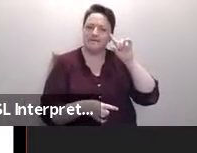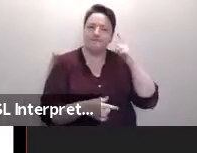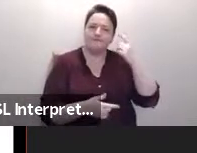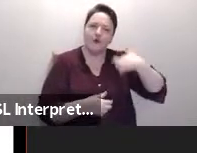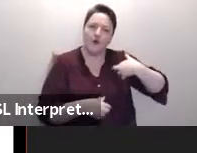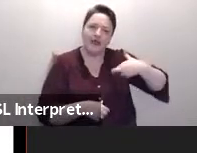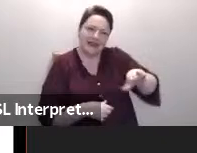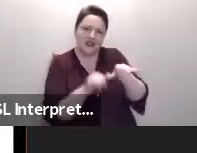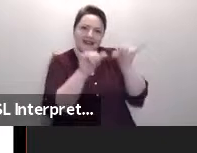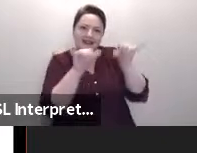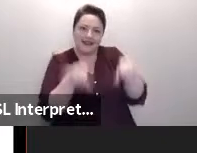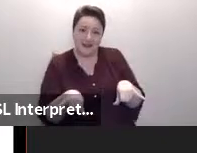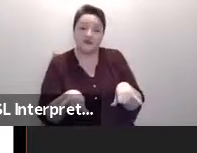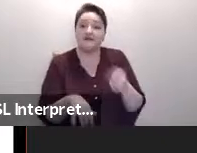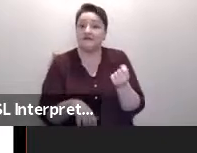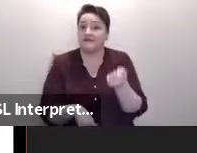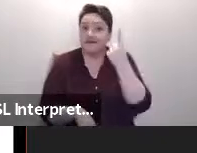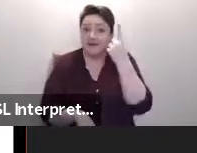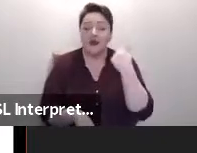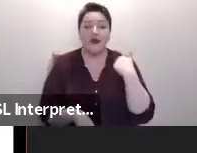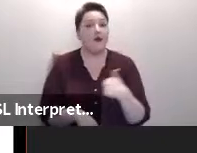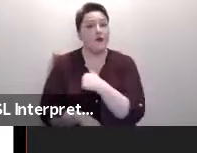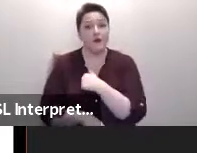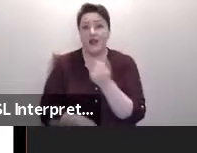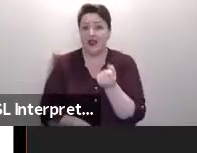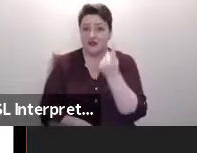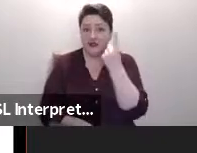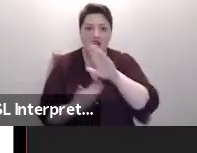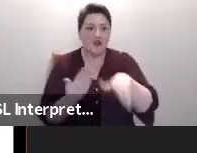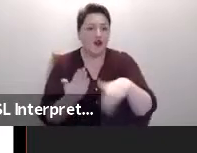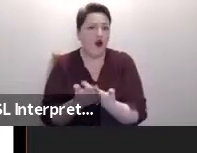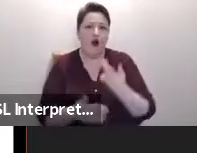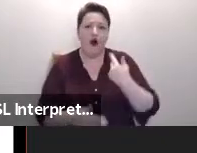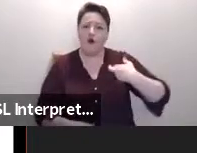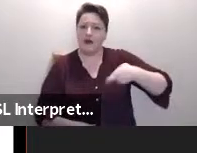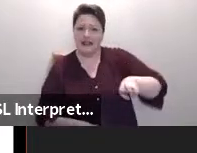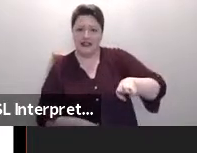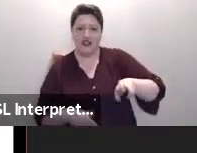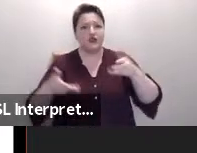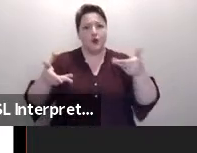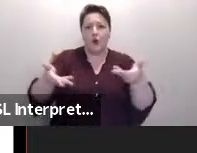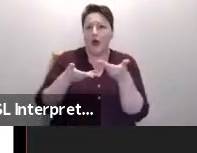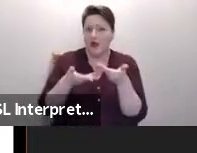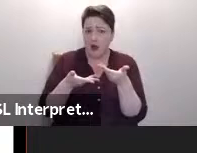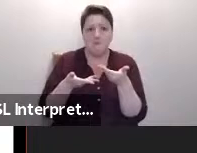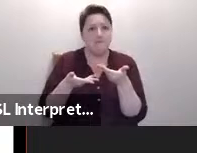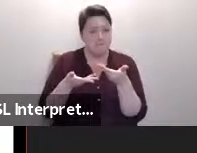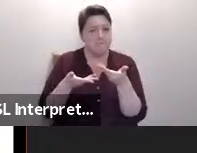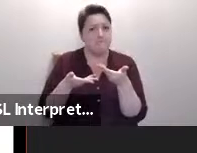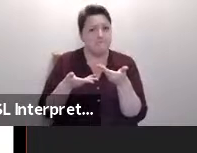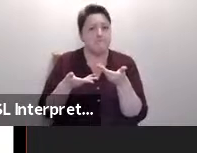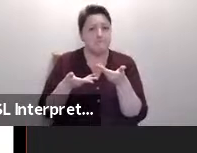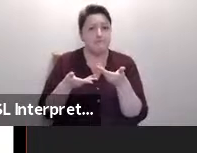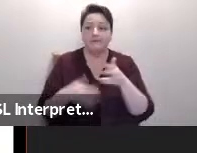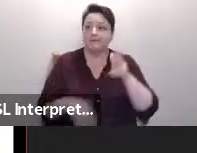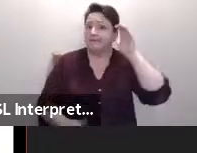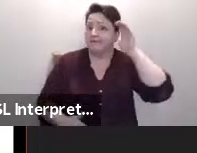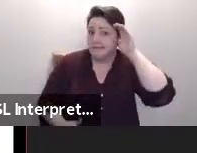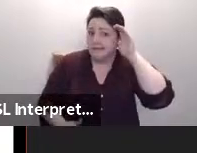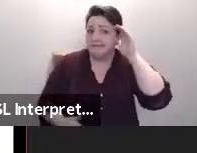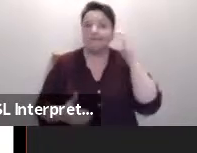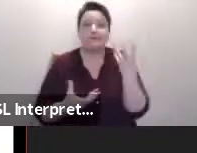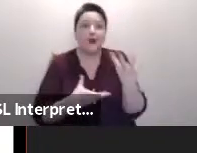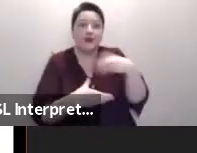systems and all faith houses are welcome to listen and participate in